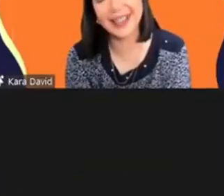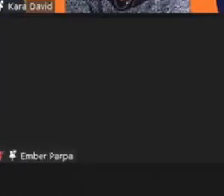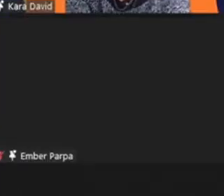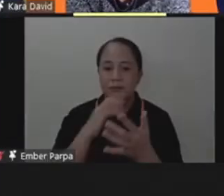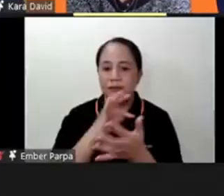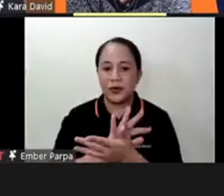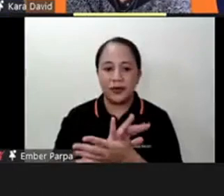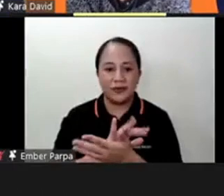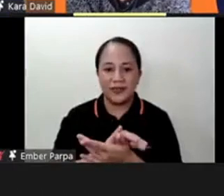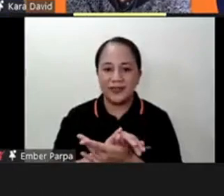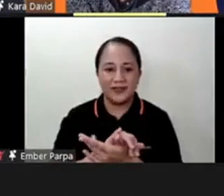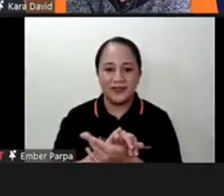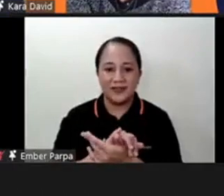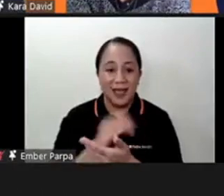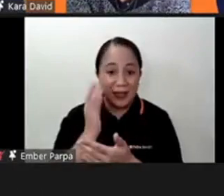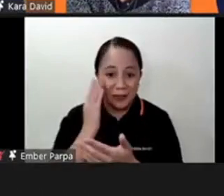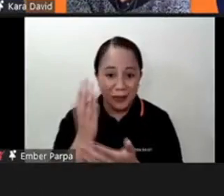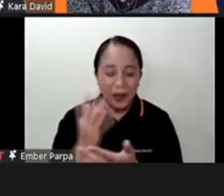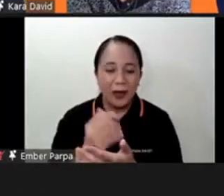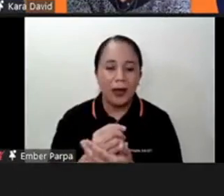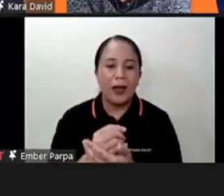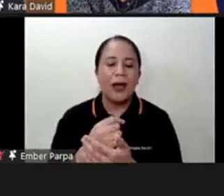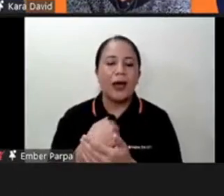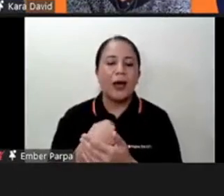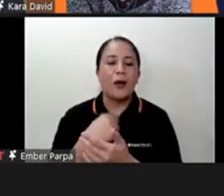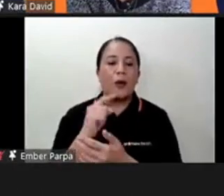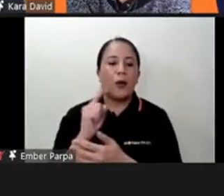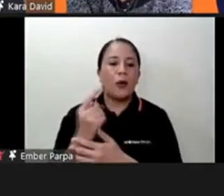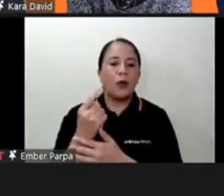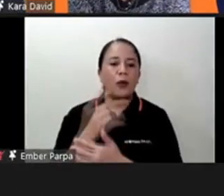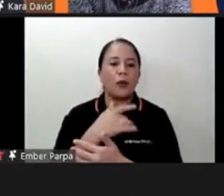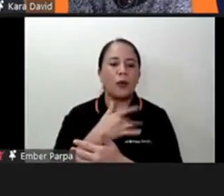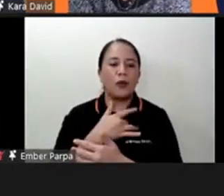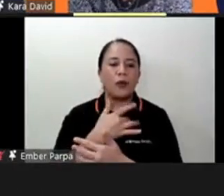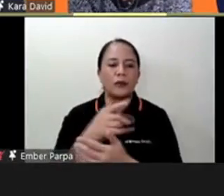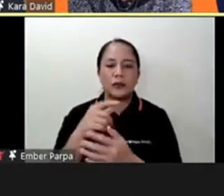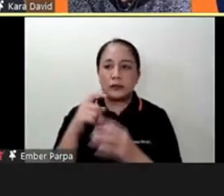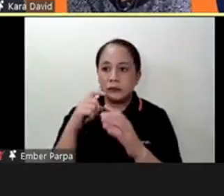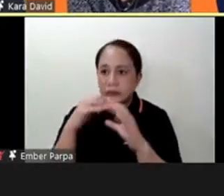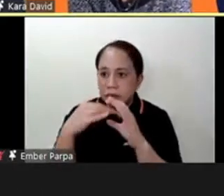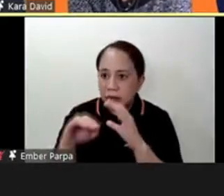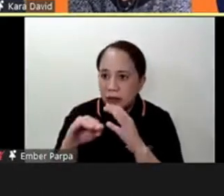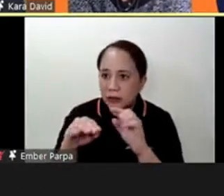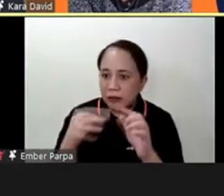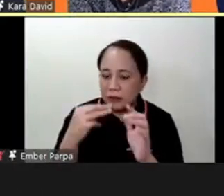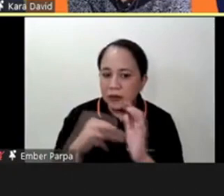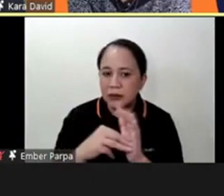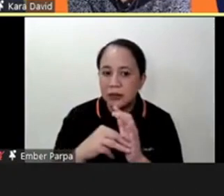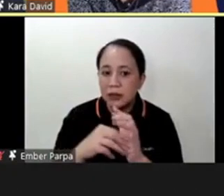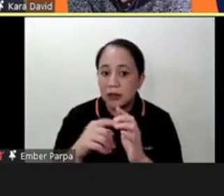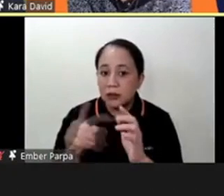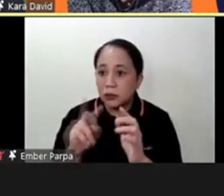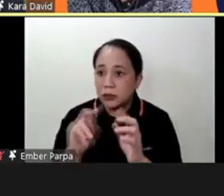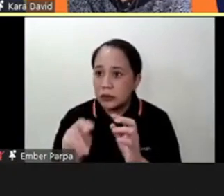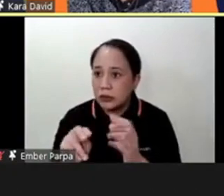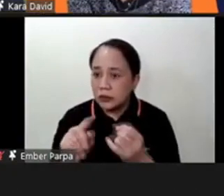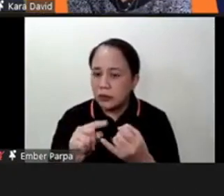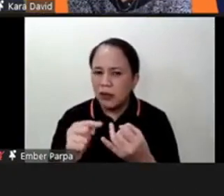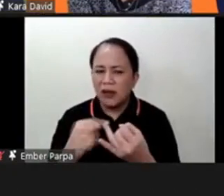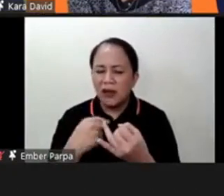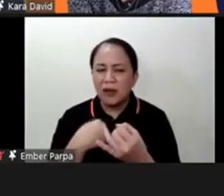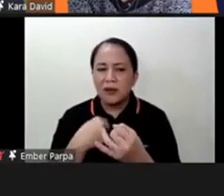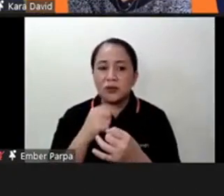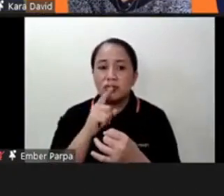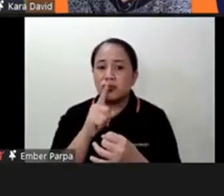nagka-COVID. So, alam mo yun, minsan just the PNM ka, are you okay? Is there anything you need? Kahit hindi